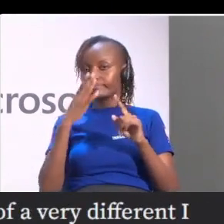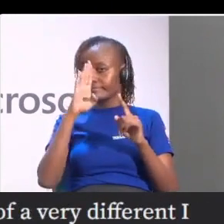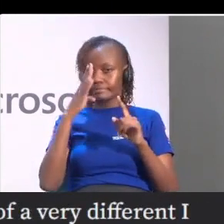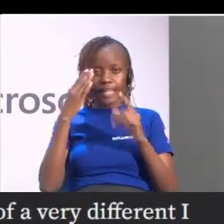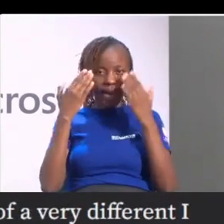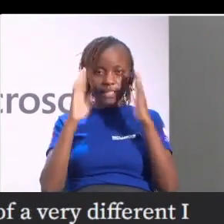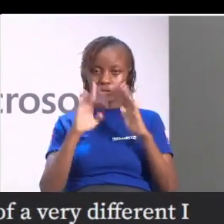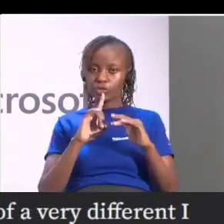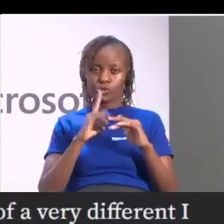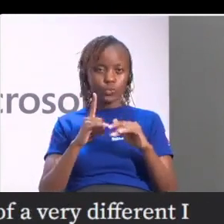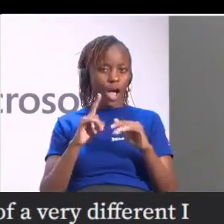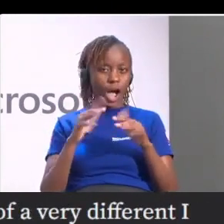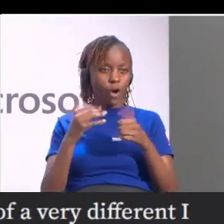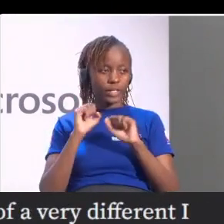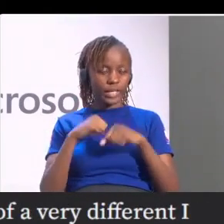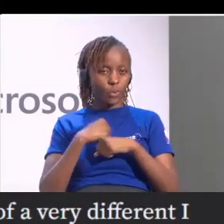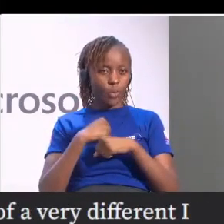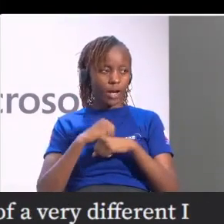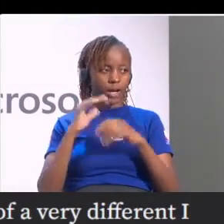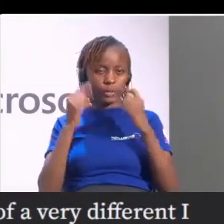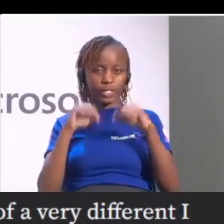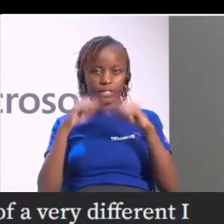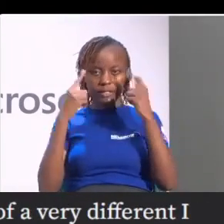work, maybe having sort of sub-chapter,